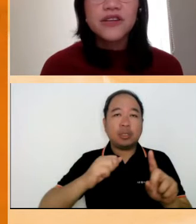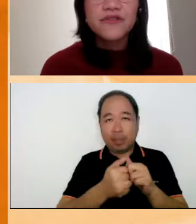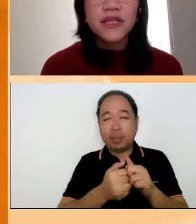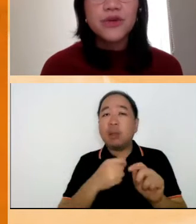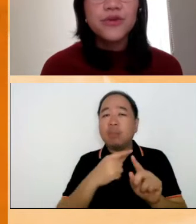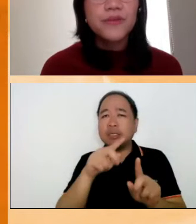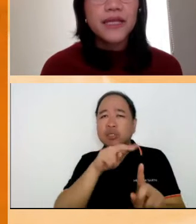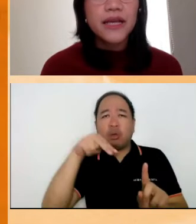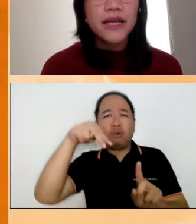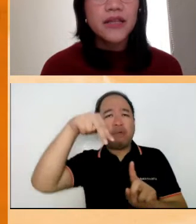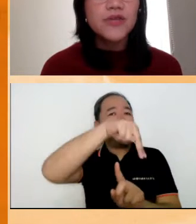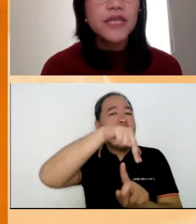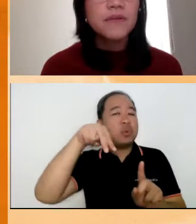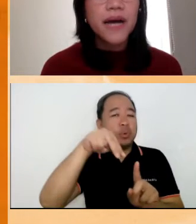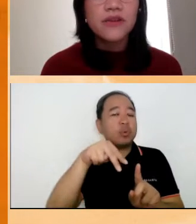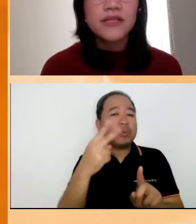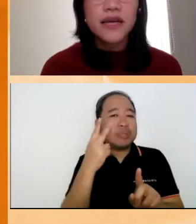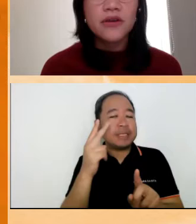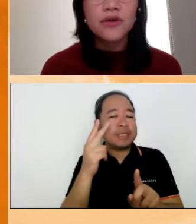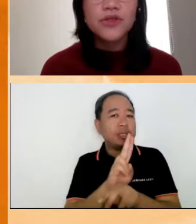factors affecting youth mental health using the